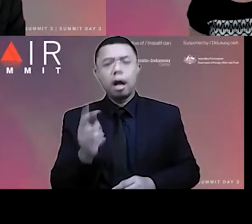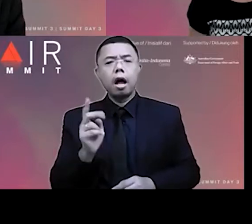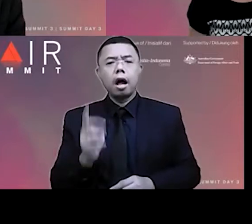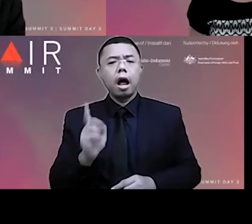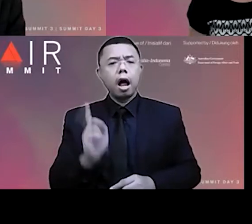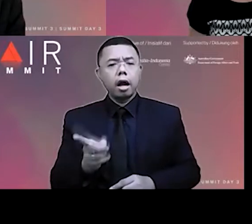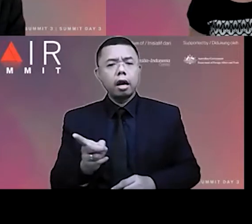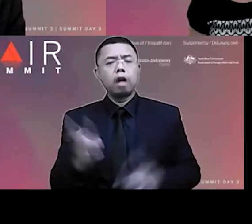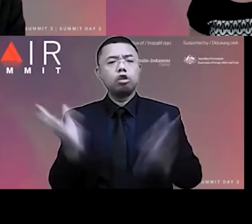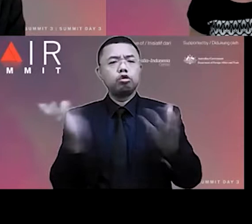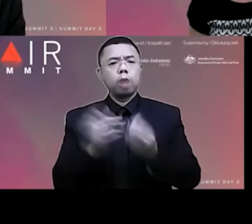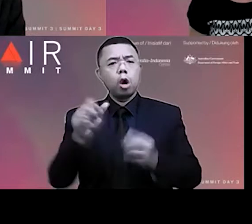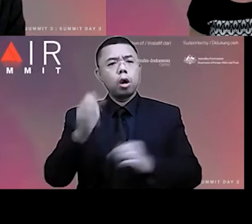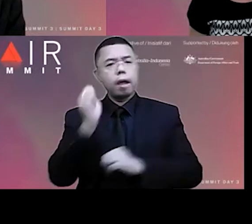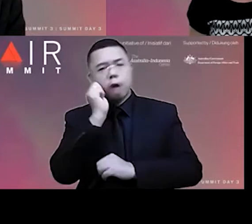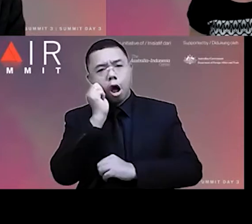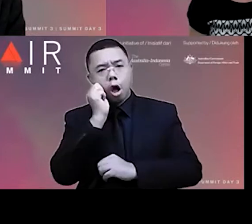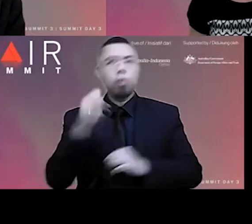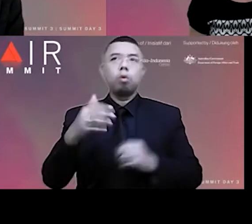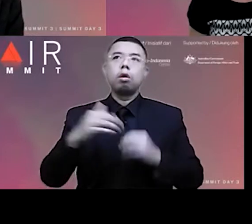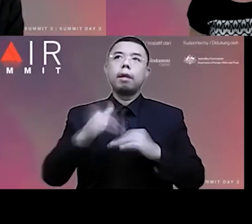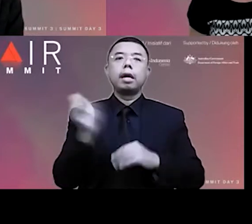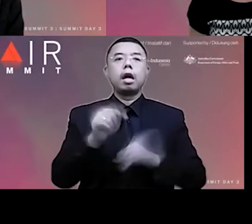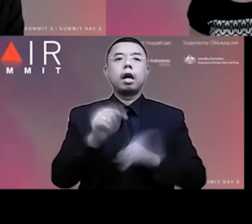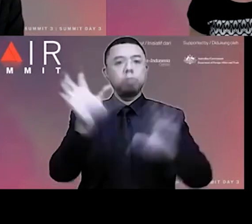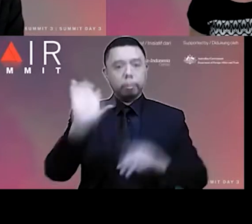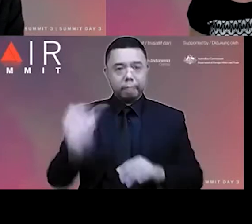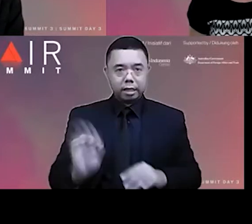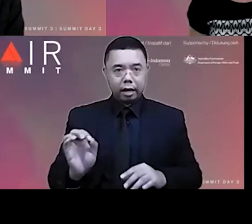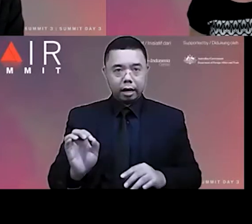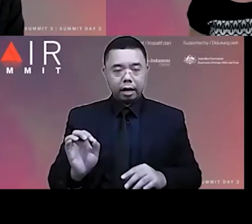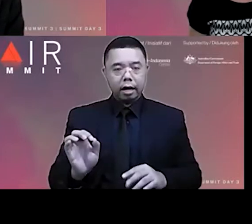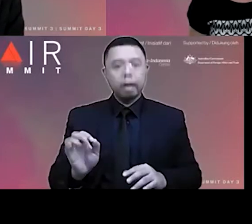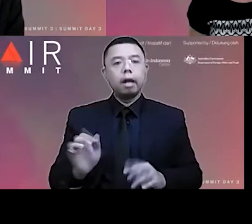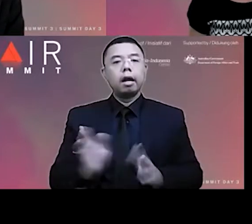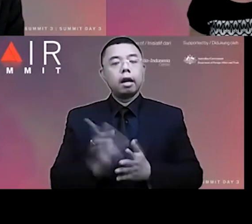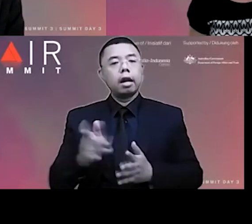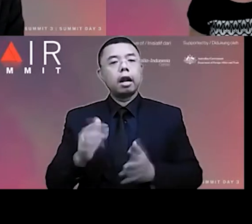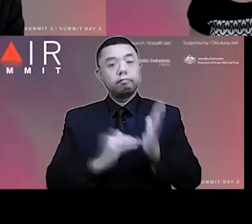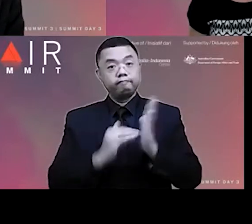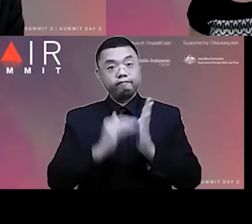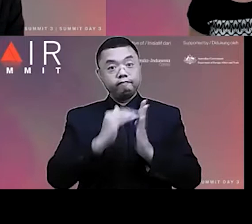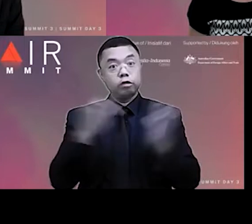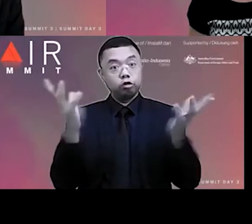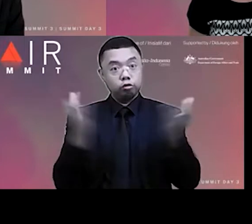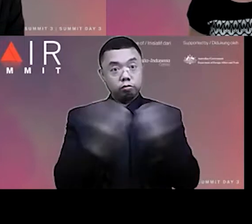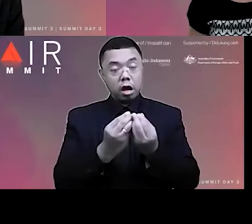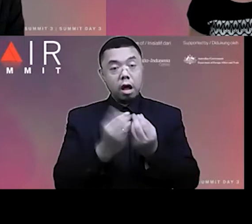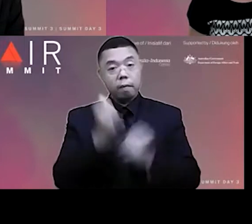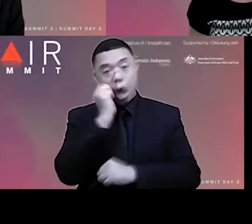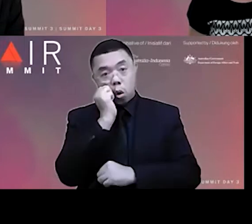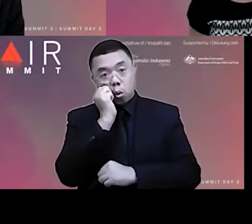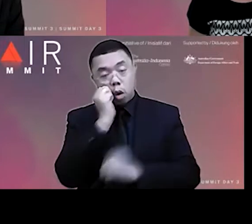10%. And with the increasing tourism activities in West Nusa